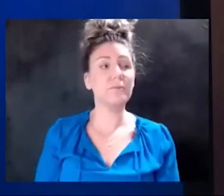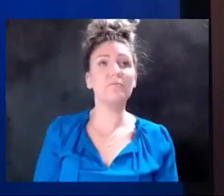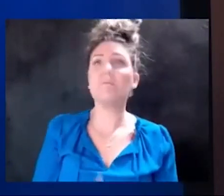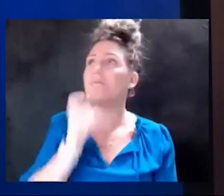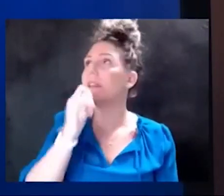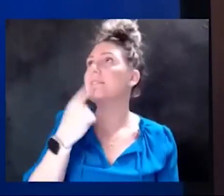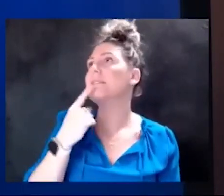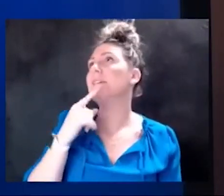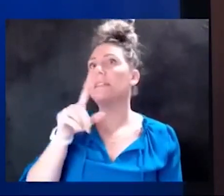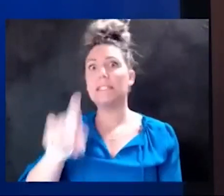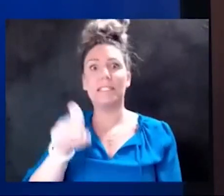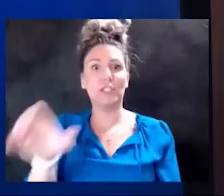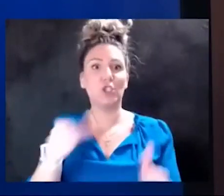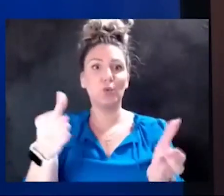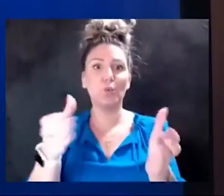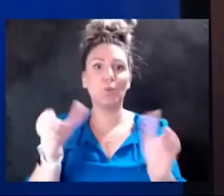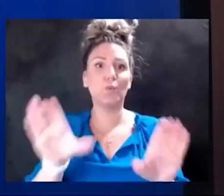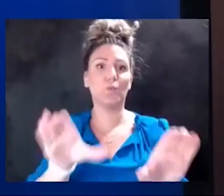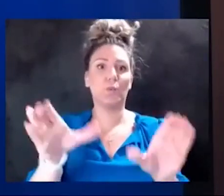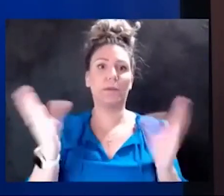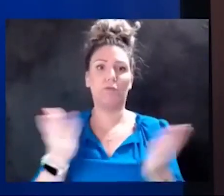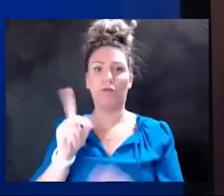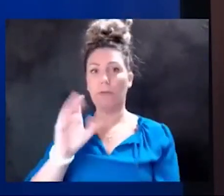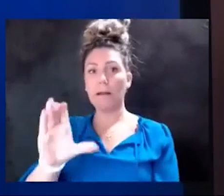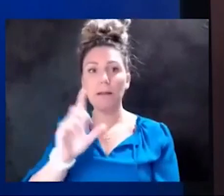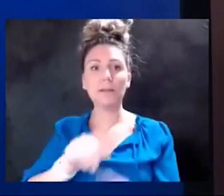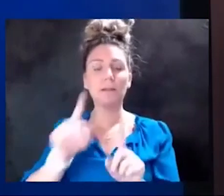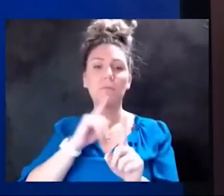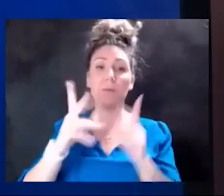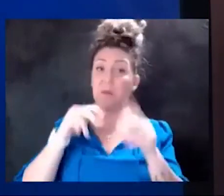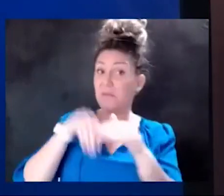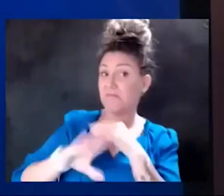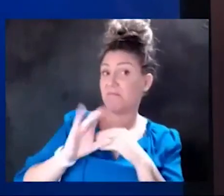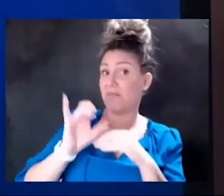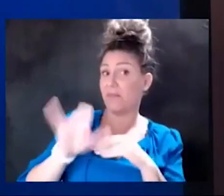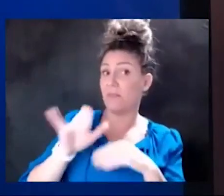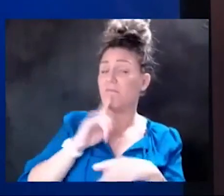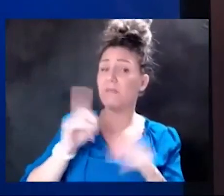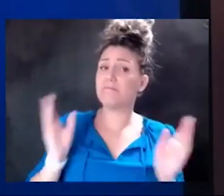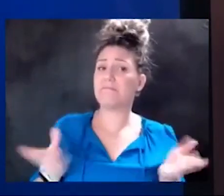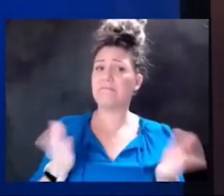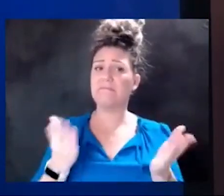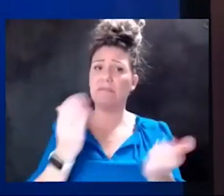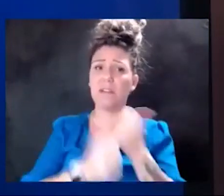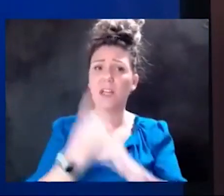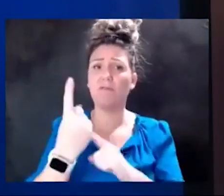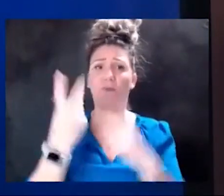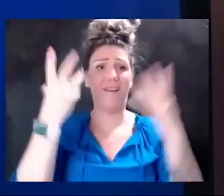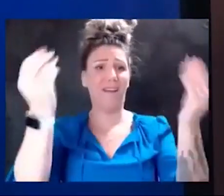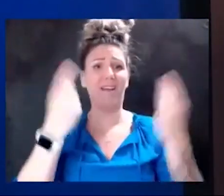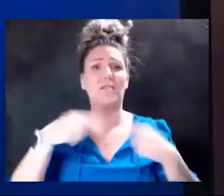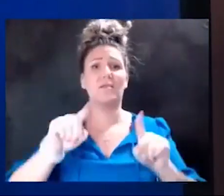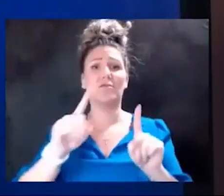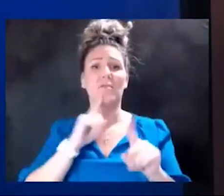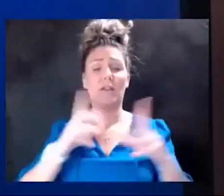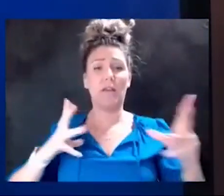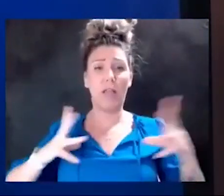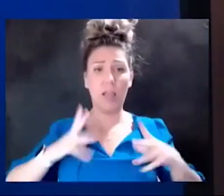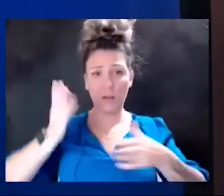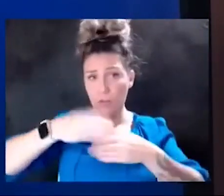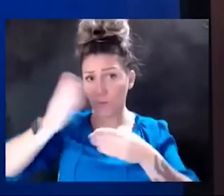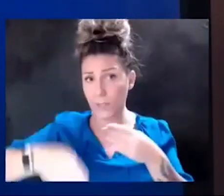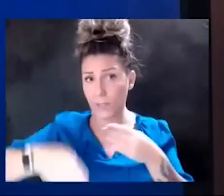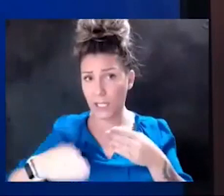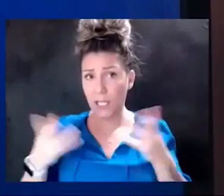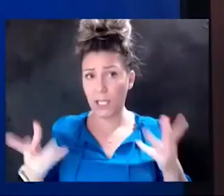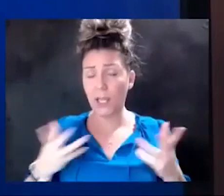Kansas City, but I'm saying that we may enter into that. So I just urge everyone out there over the holiday weekend to please